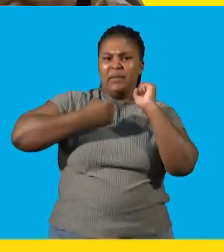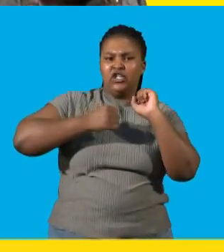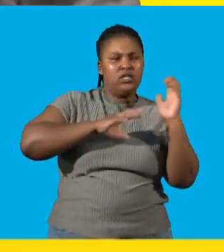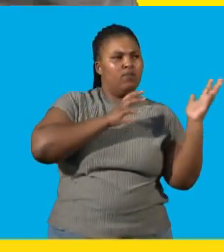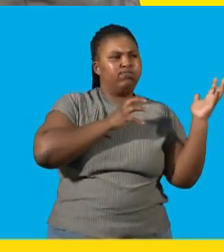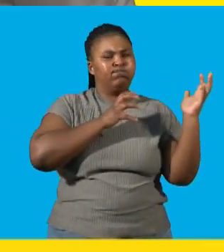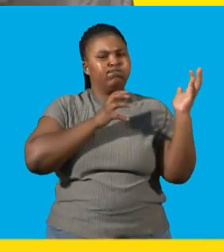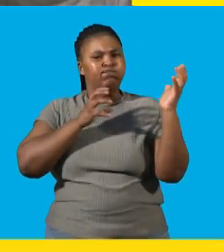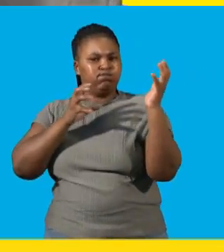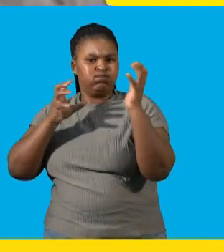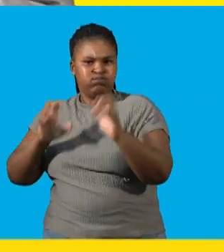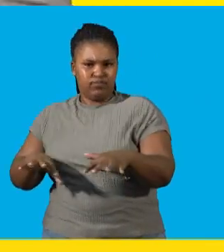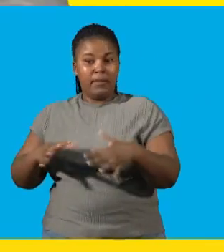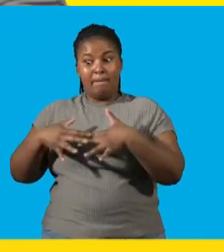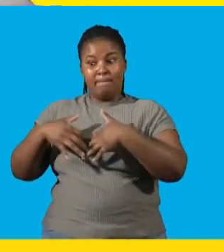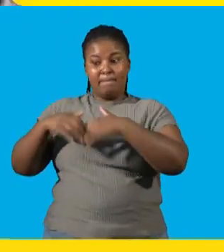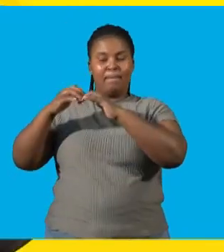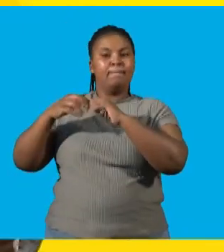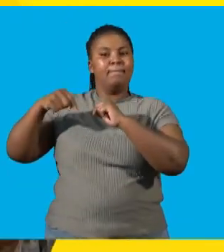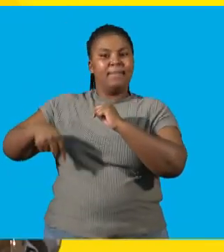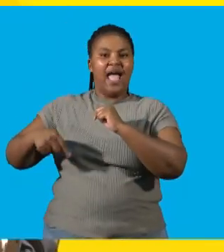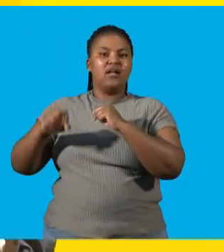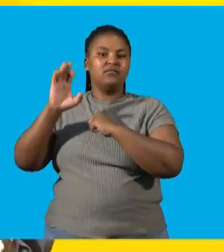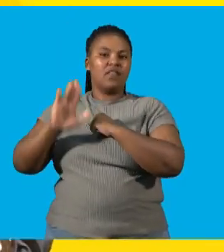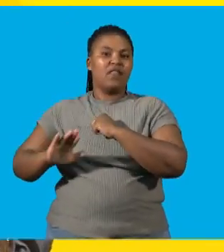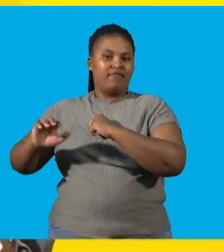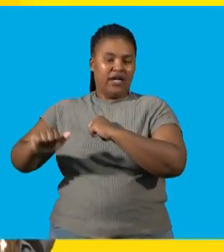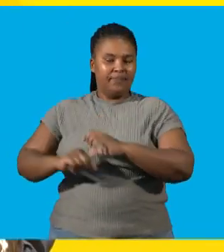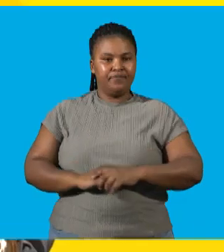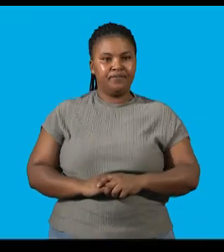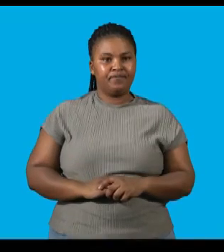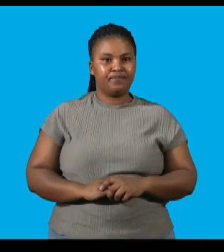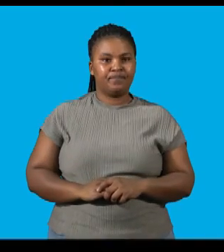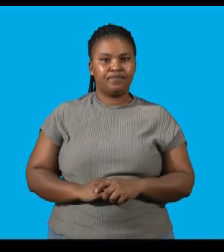machinery, and establish it here in South Africa.